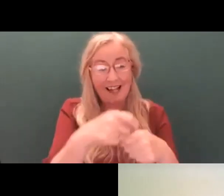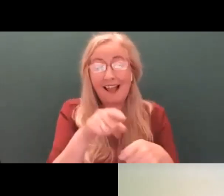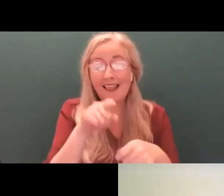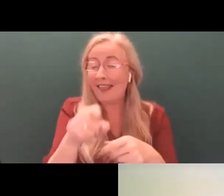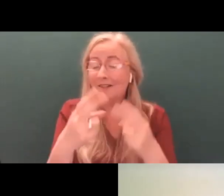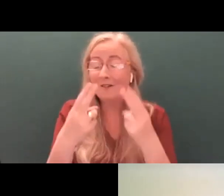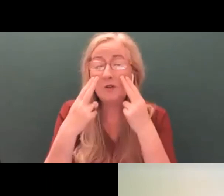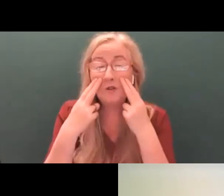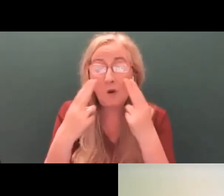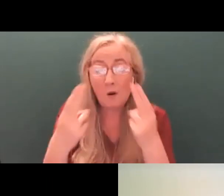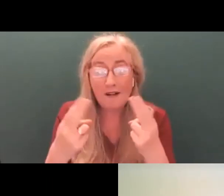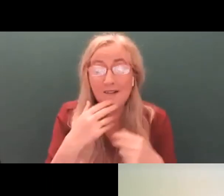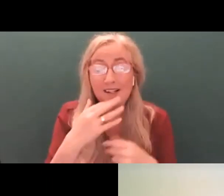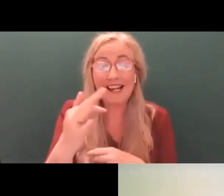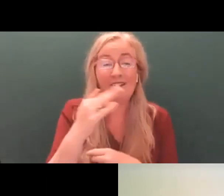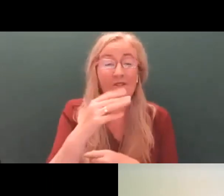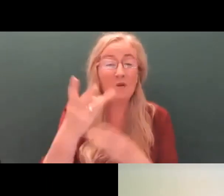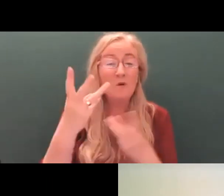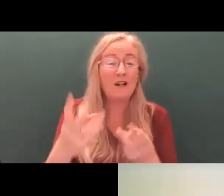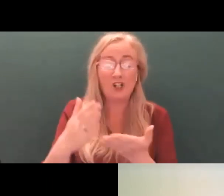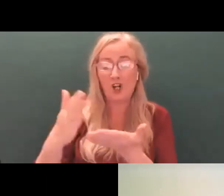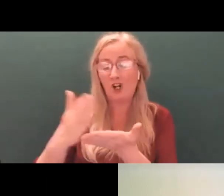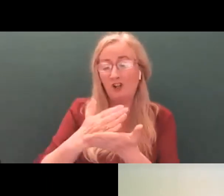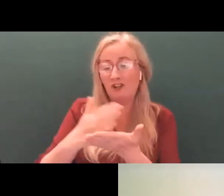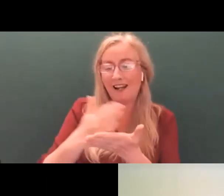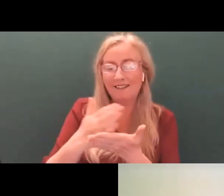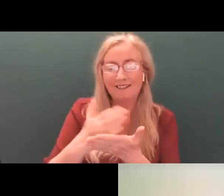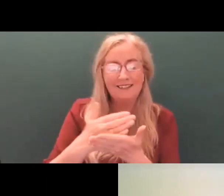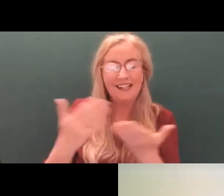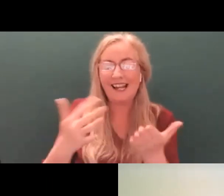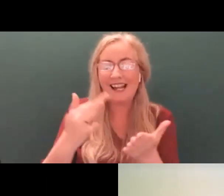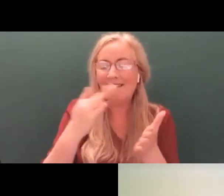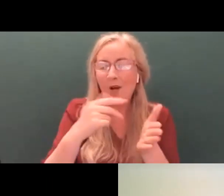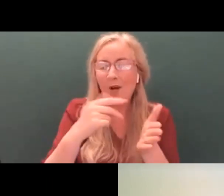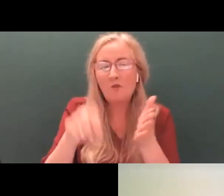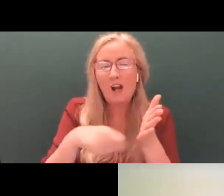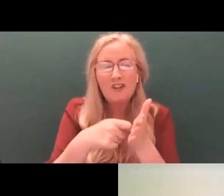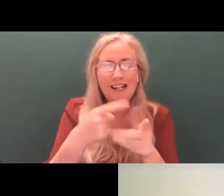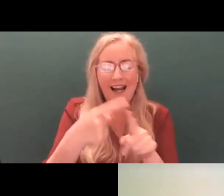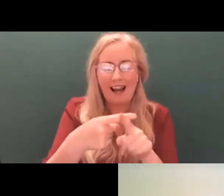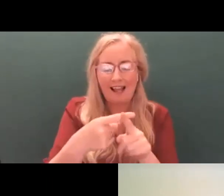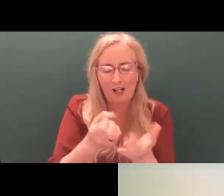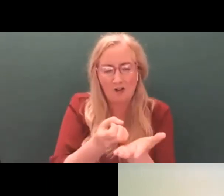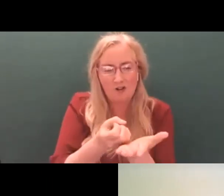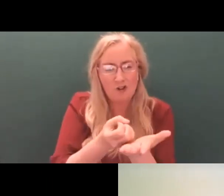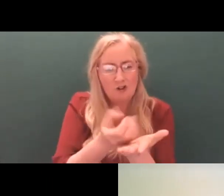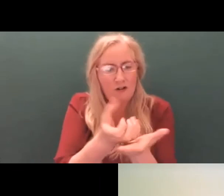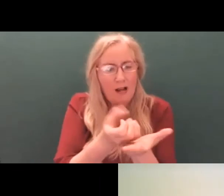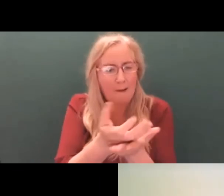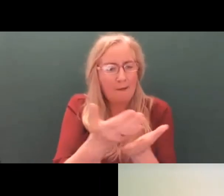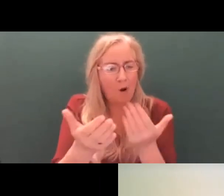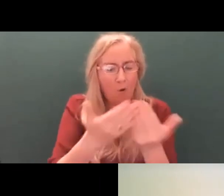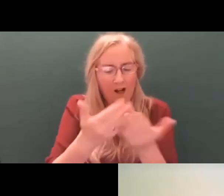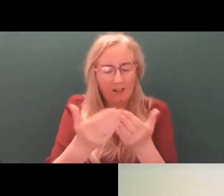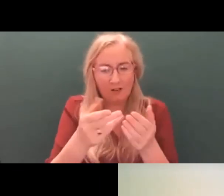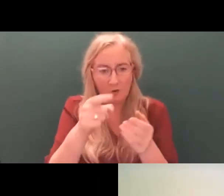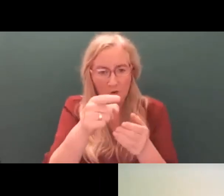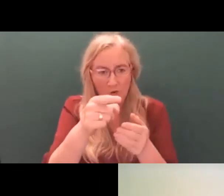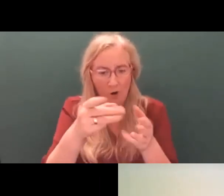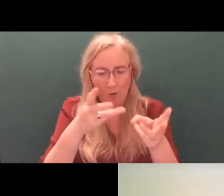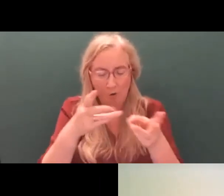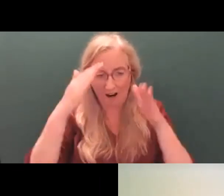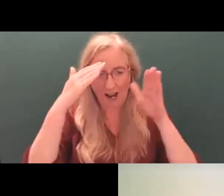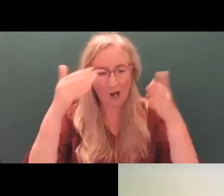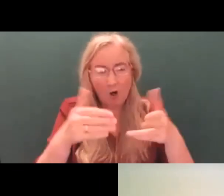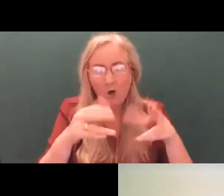And even if you want to just share with us, if your project is a description of what you're working on. So we don't need to see